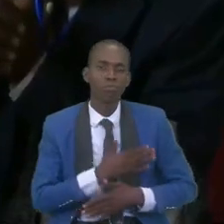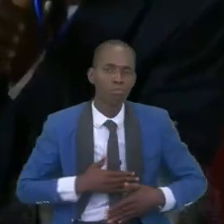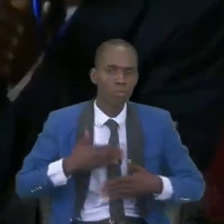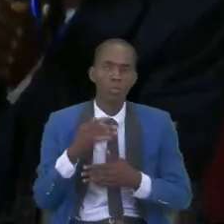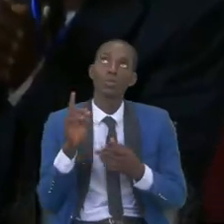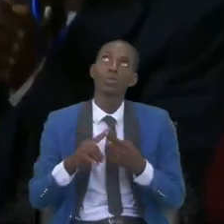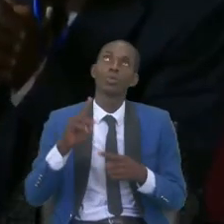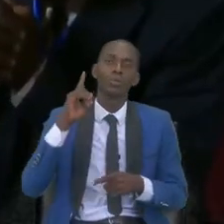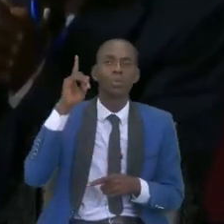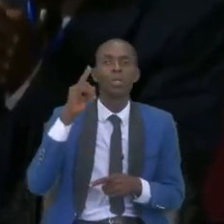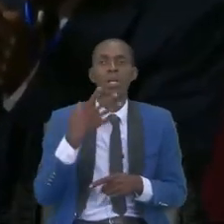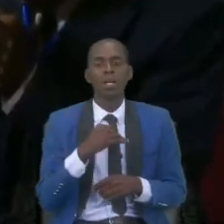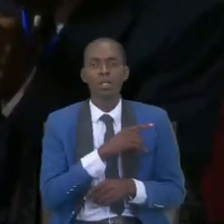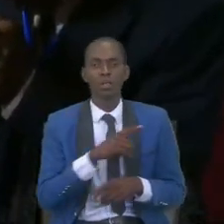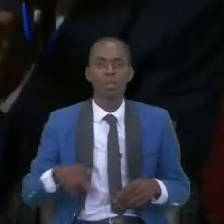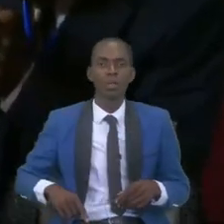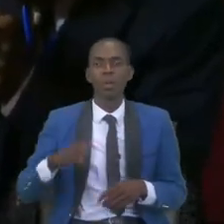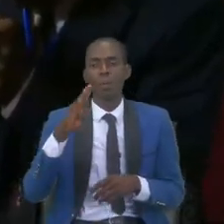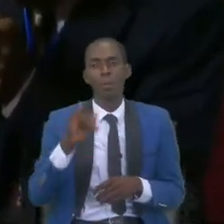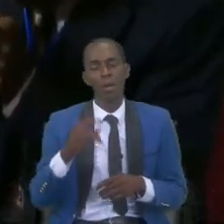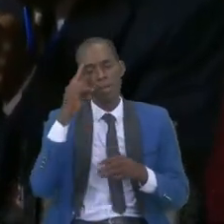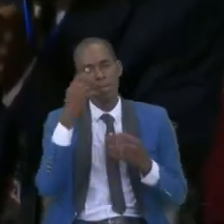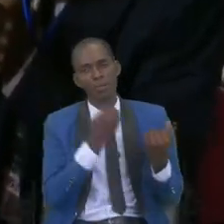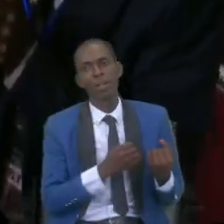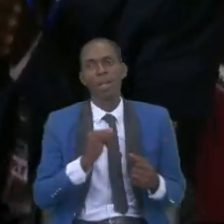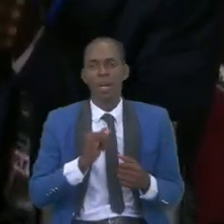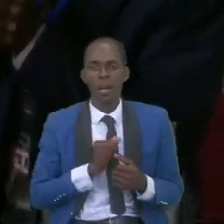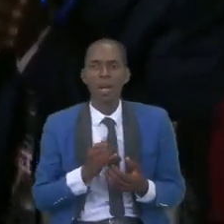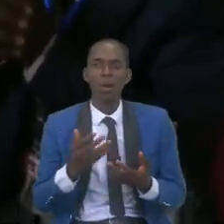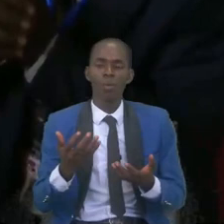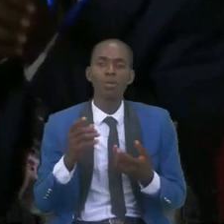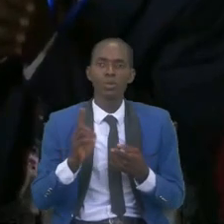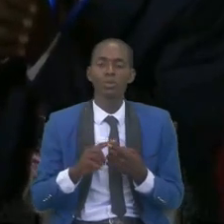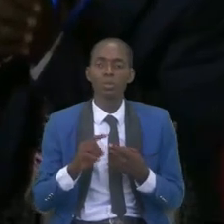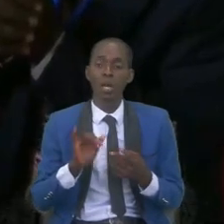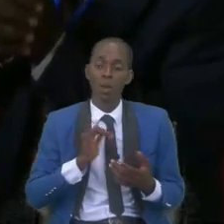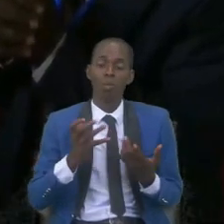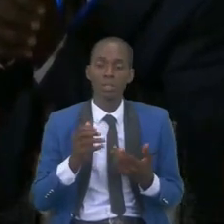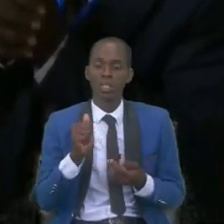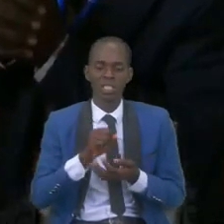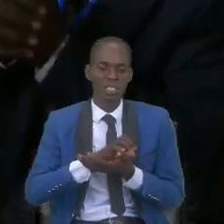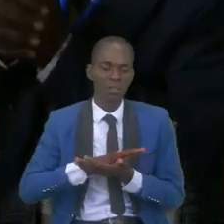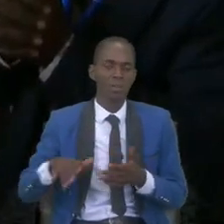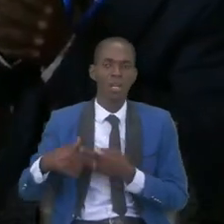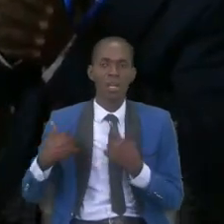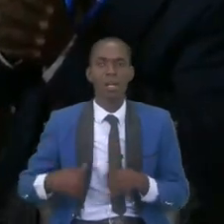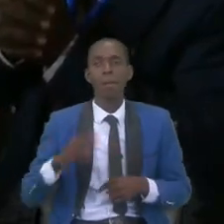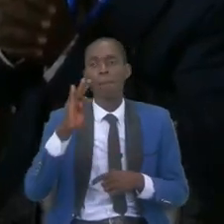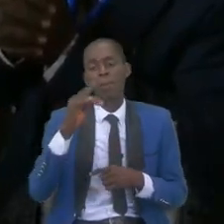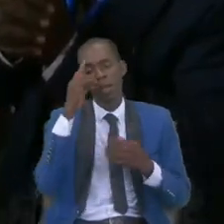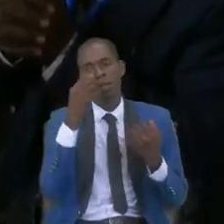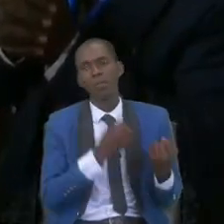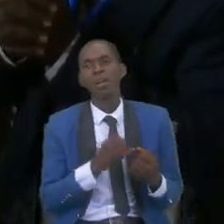you. And Lord, by faith, I want a sanctified heart. By faith, I want